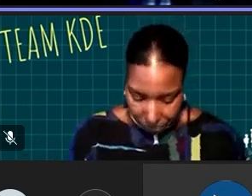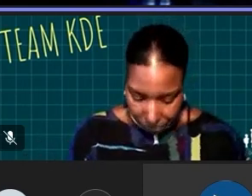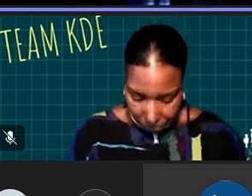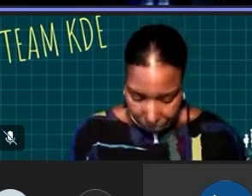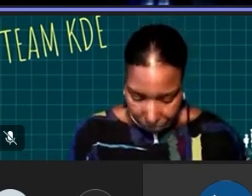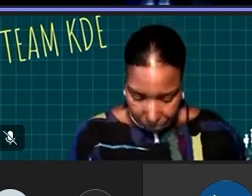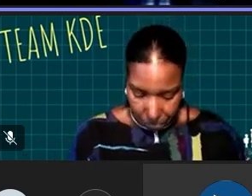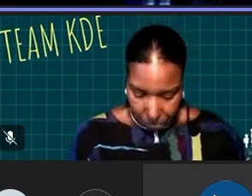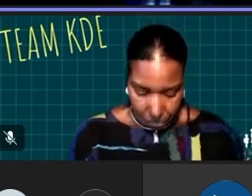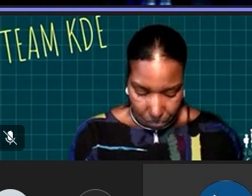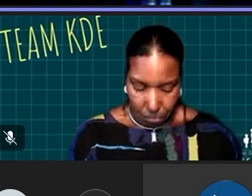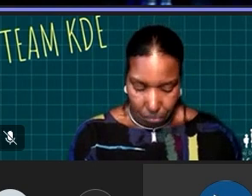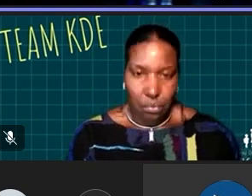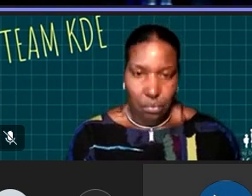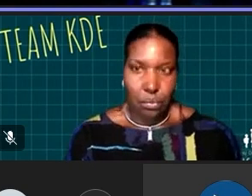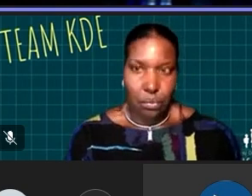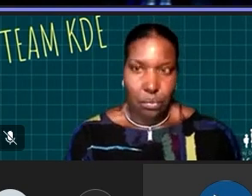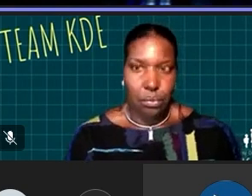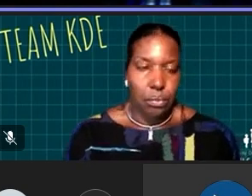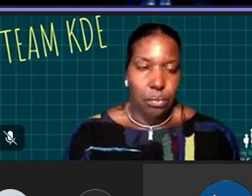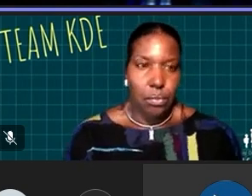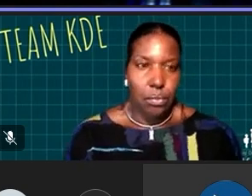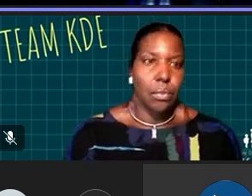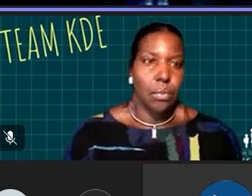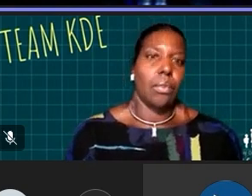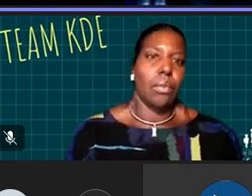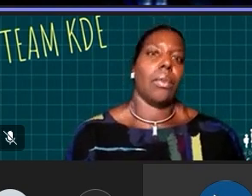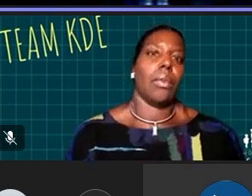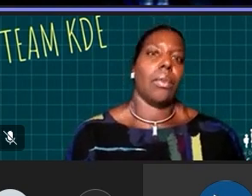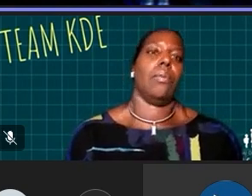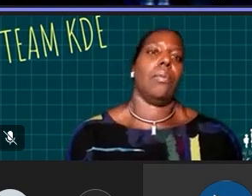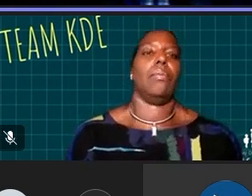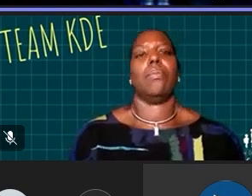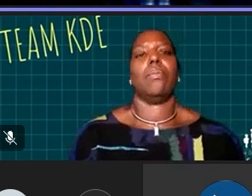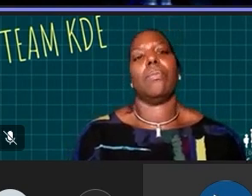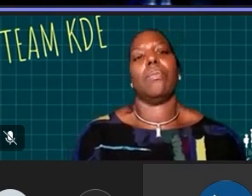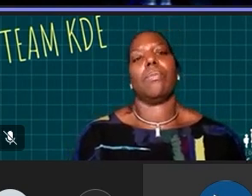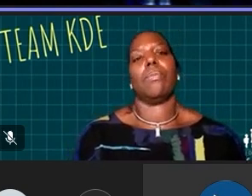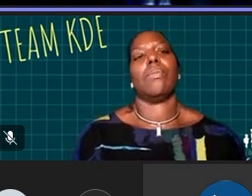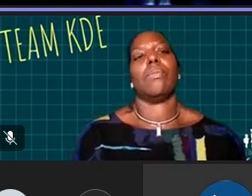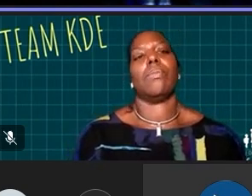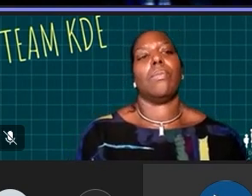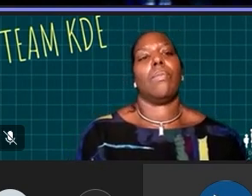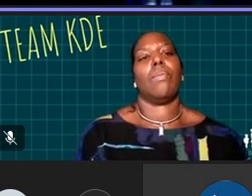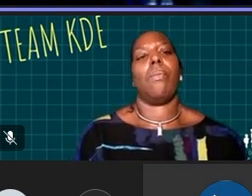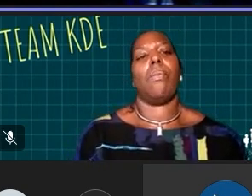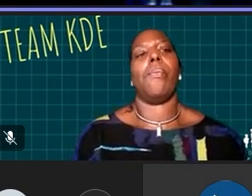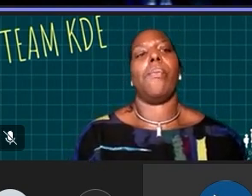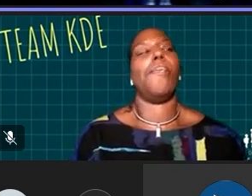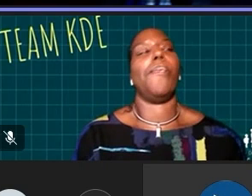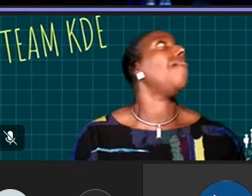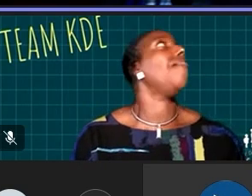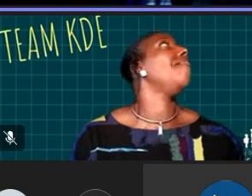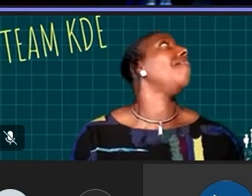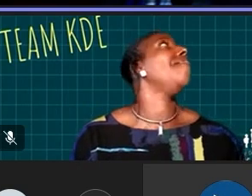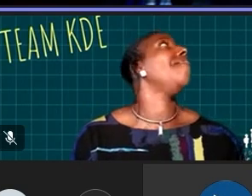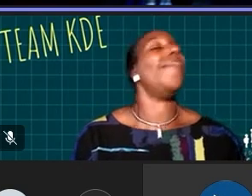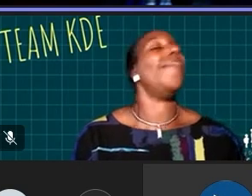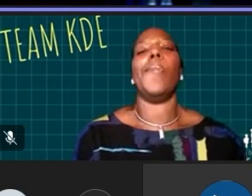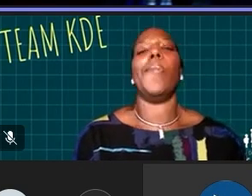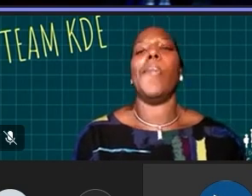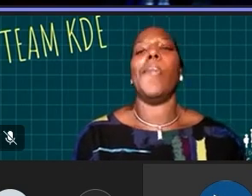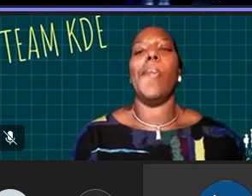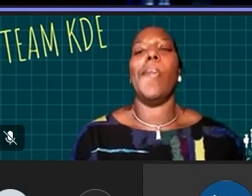of a few years the total cost, so that it's not incurred all in the same year. You can request them on your